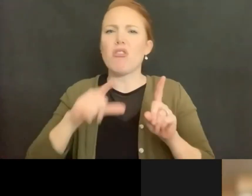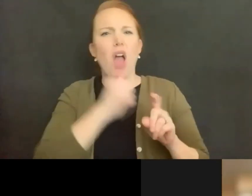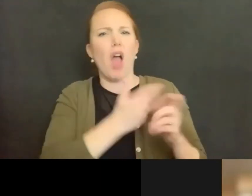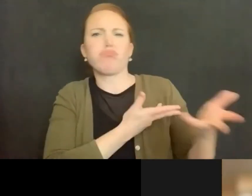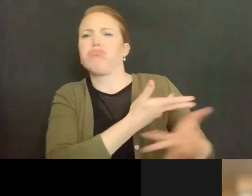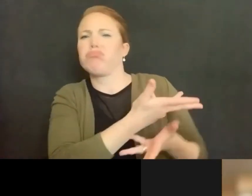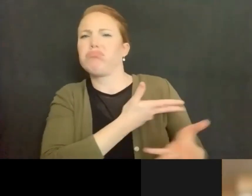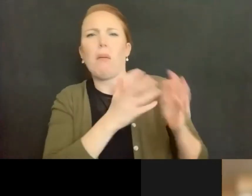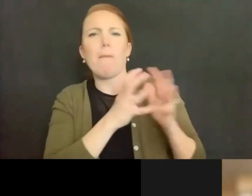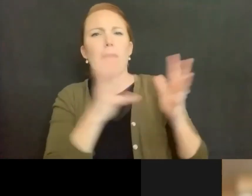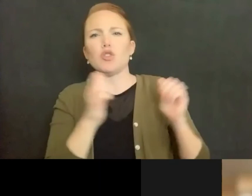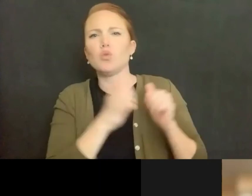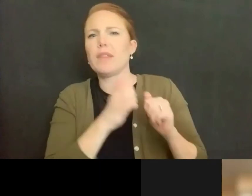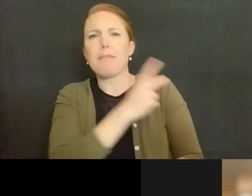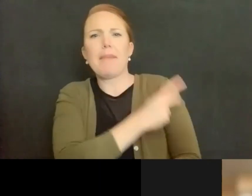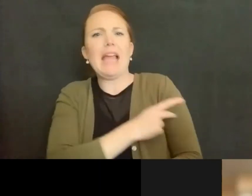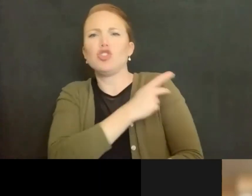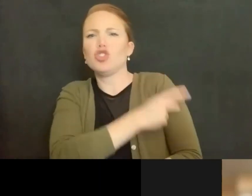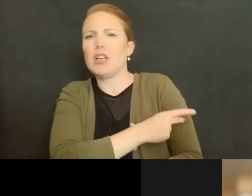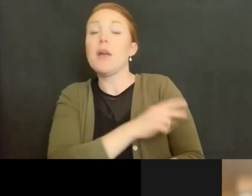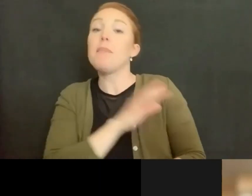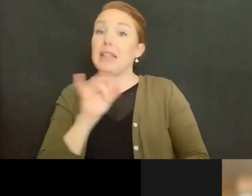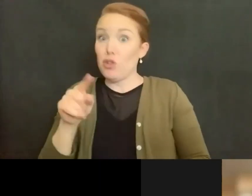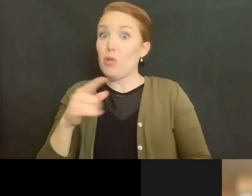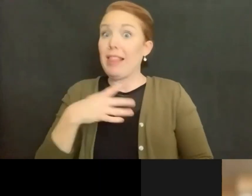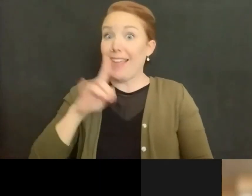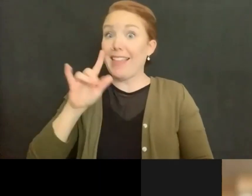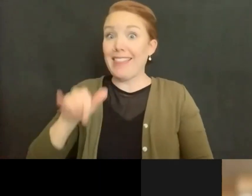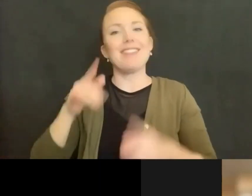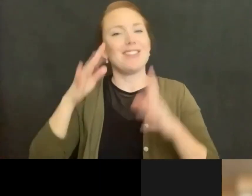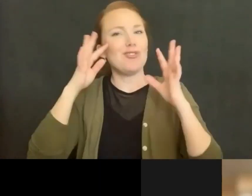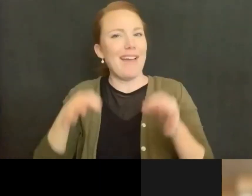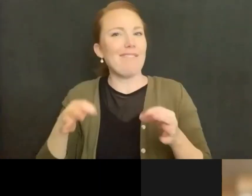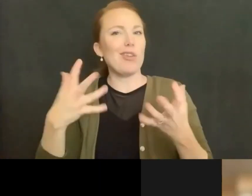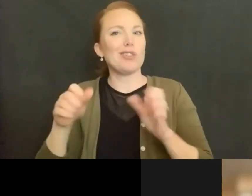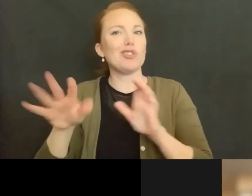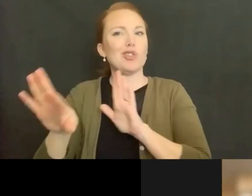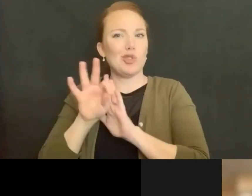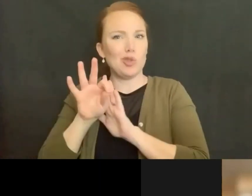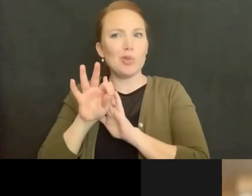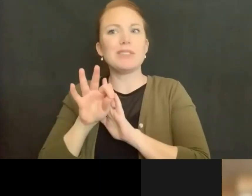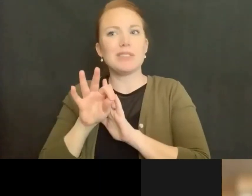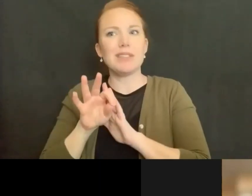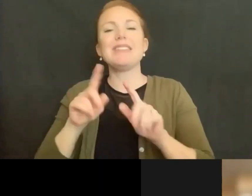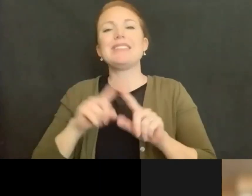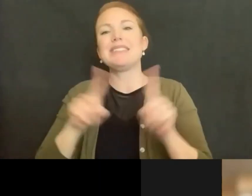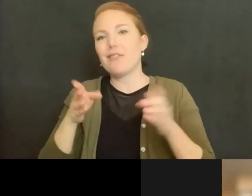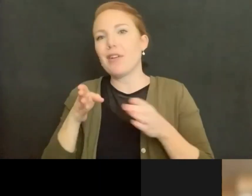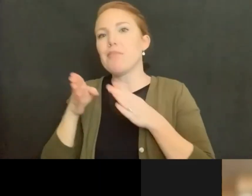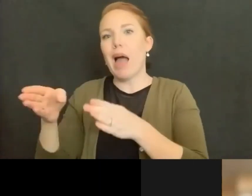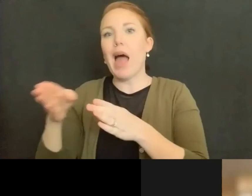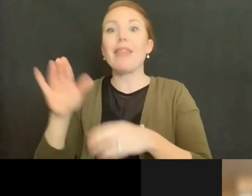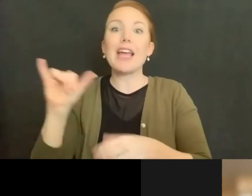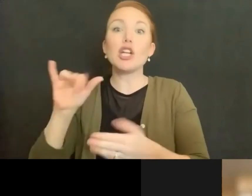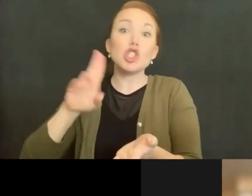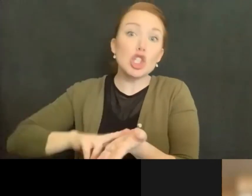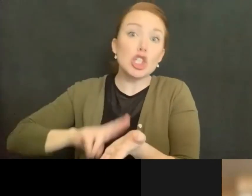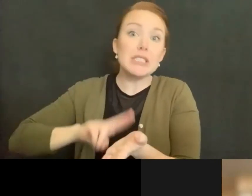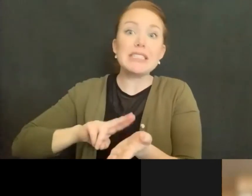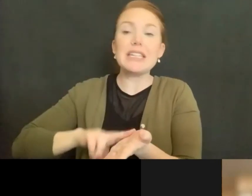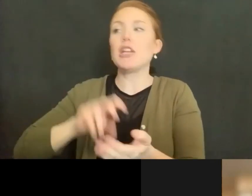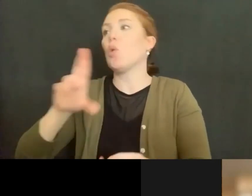But if you like that interaction, then you definitely want to choose some other path like nursing or medical